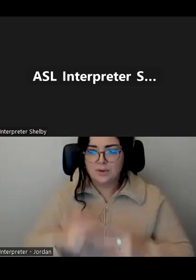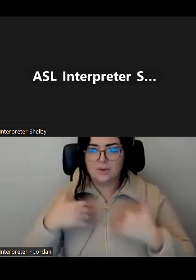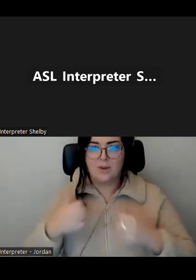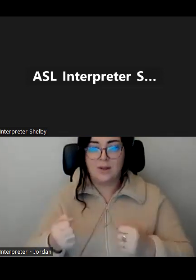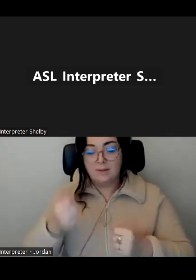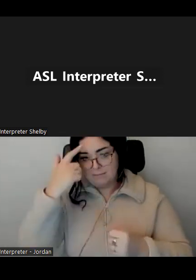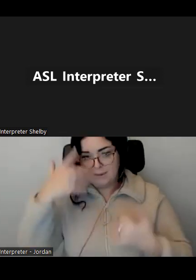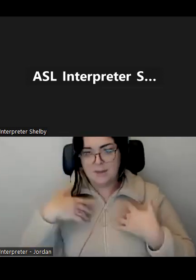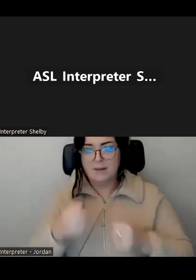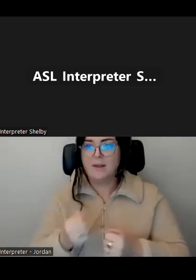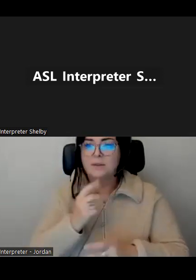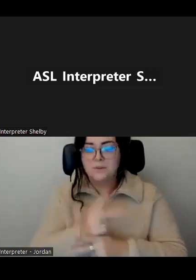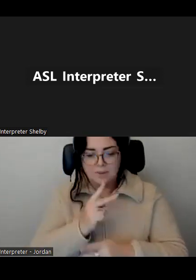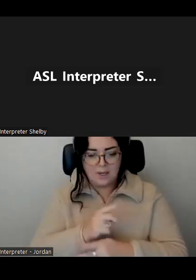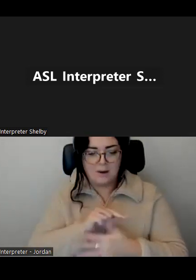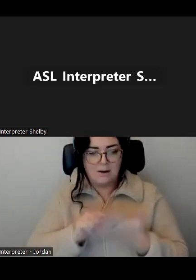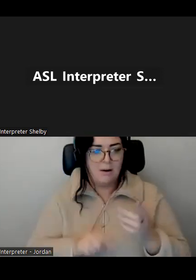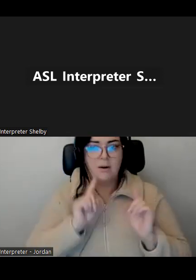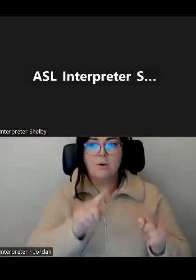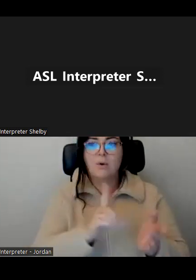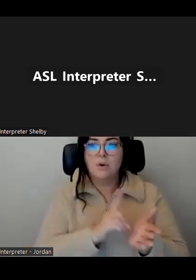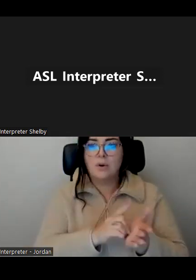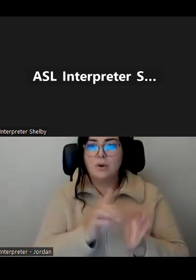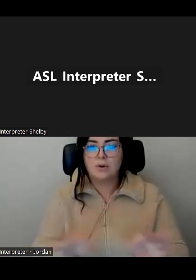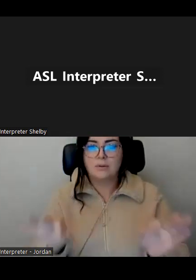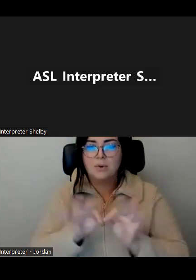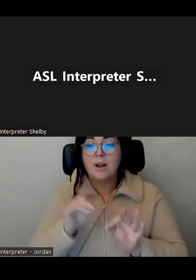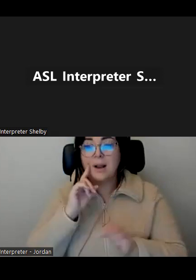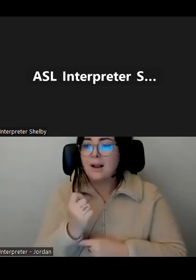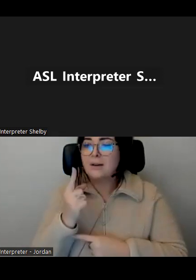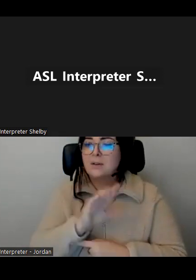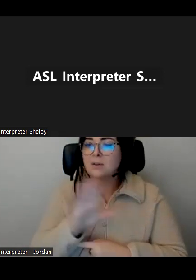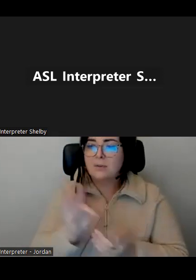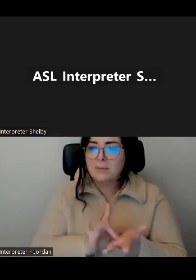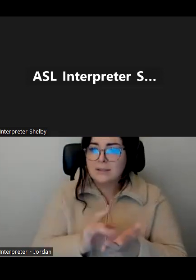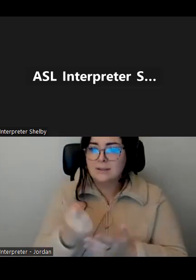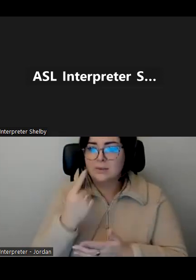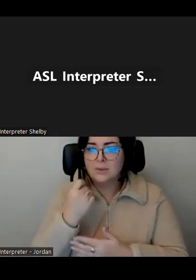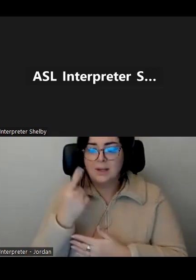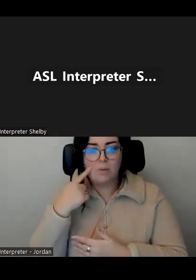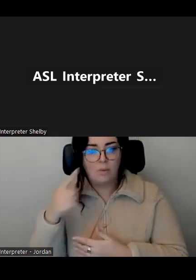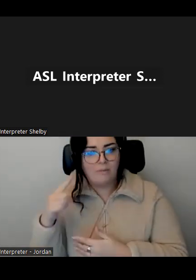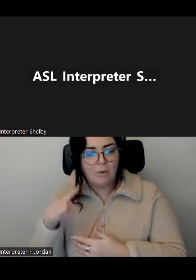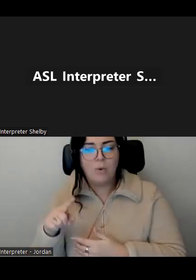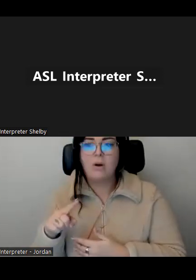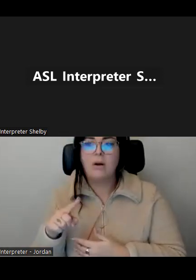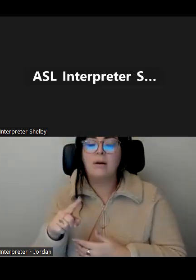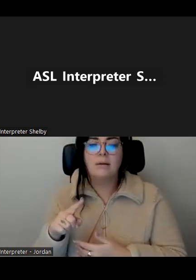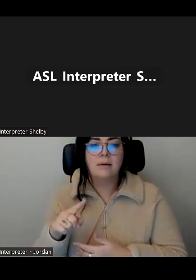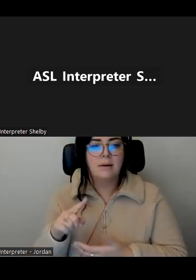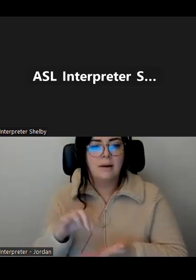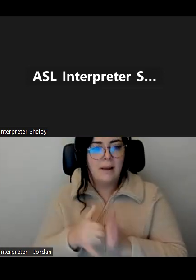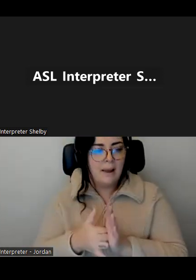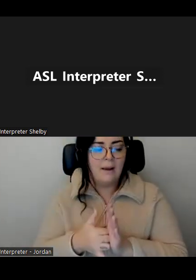take care of these medical things and being aware of the medications you take. what they are, their purpose,